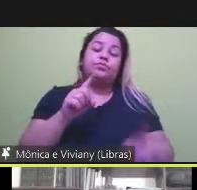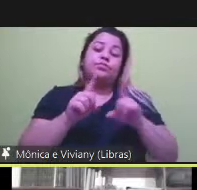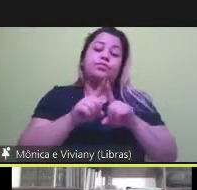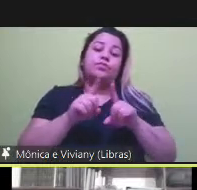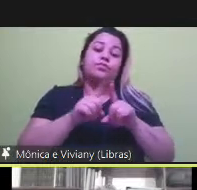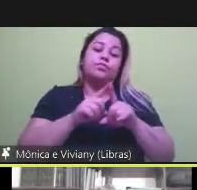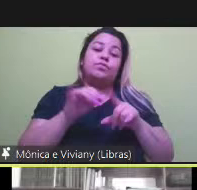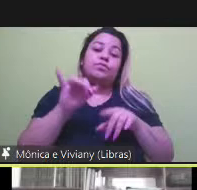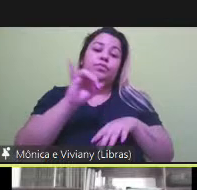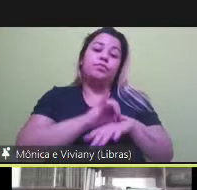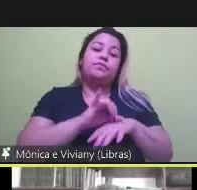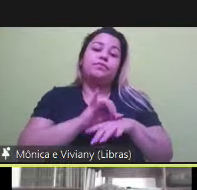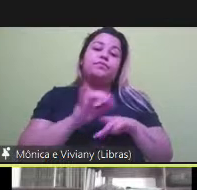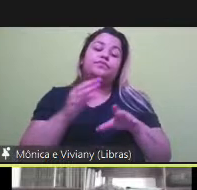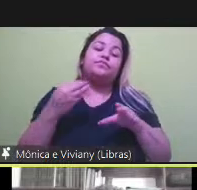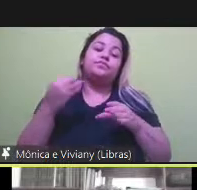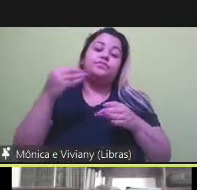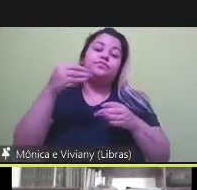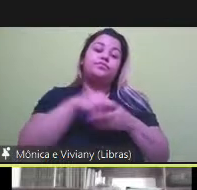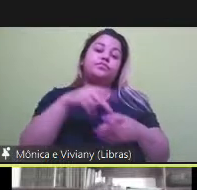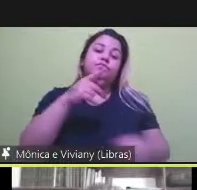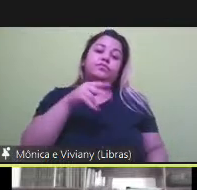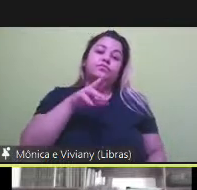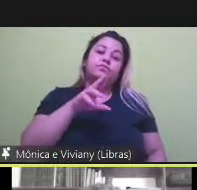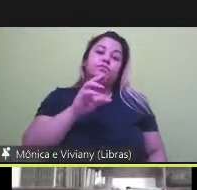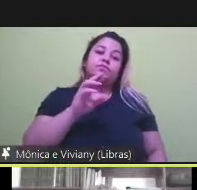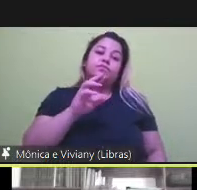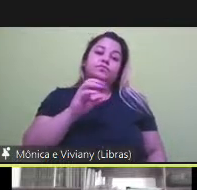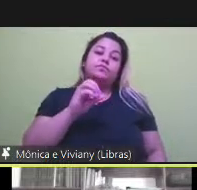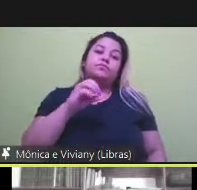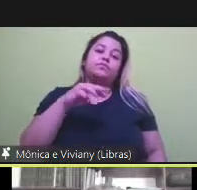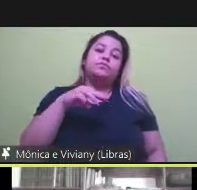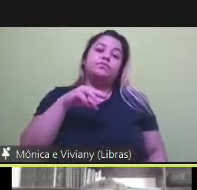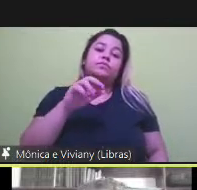Andalusia. And that has an